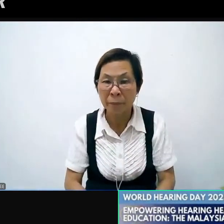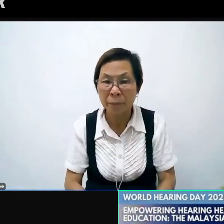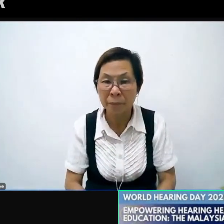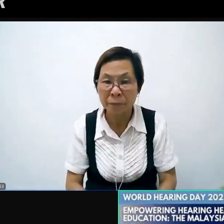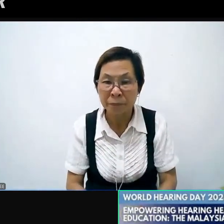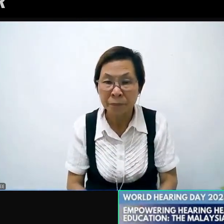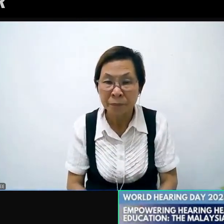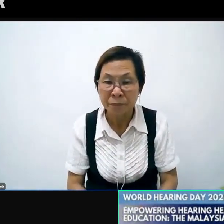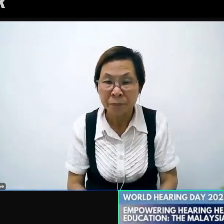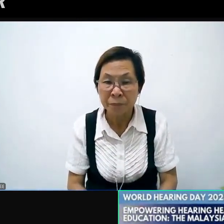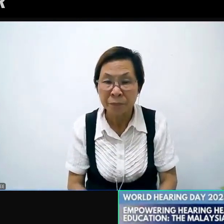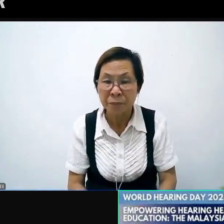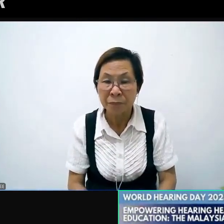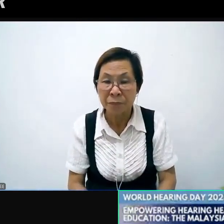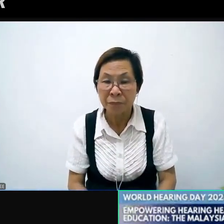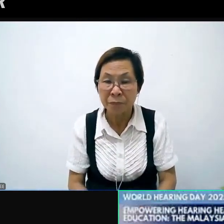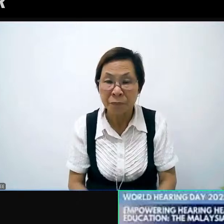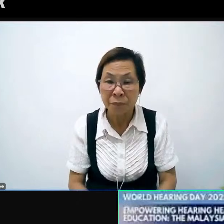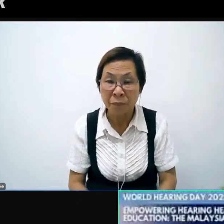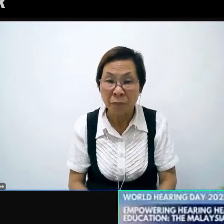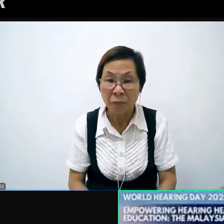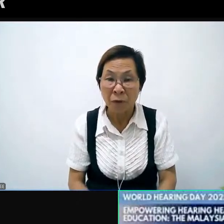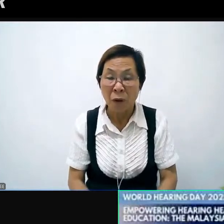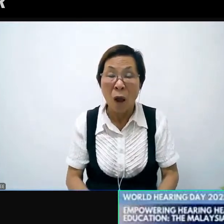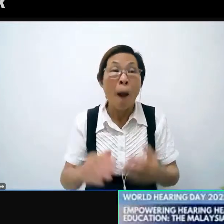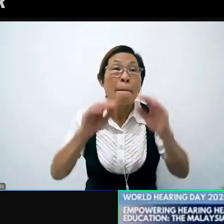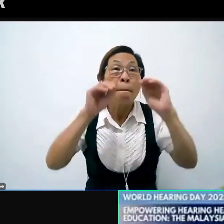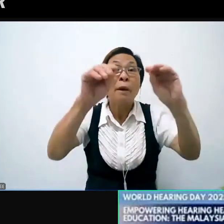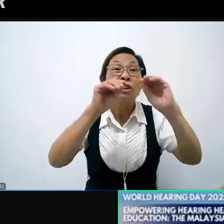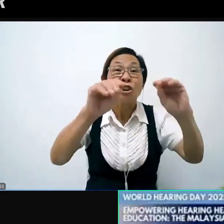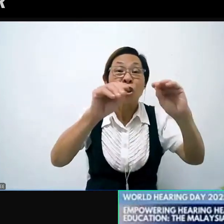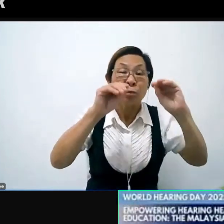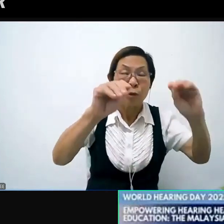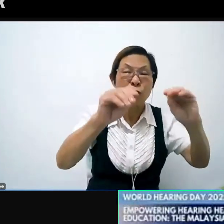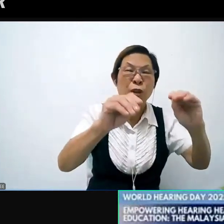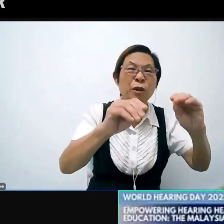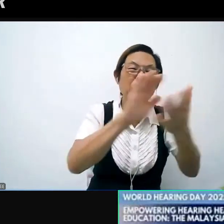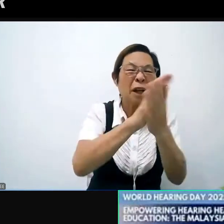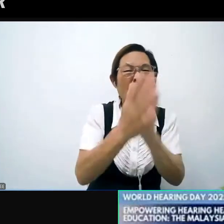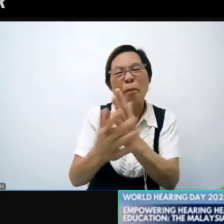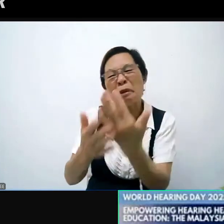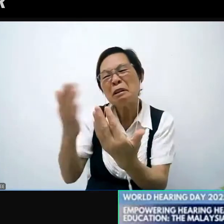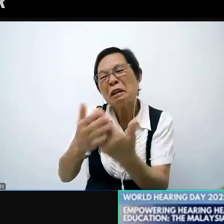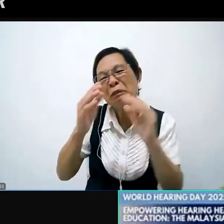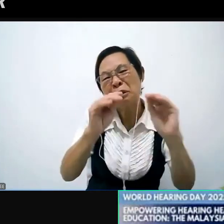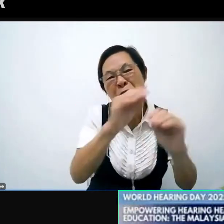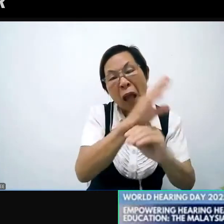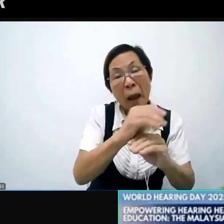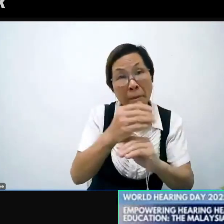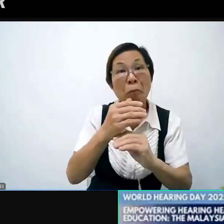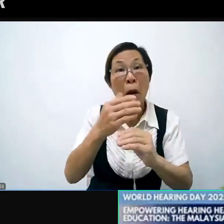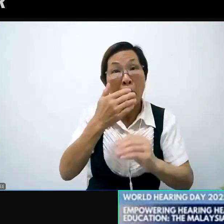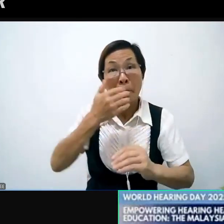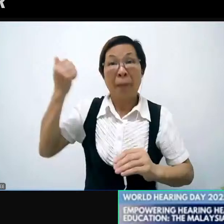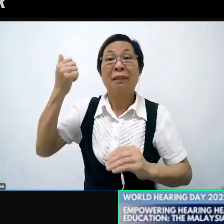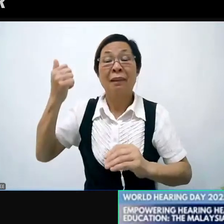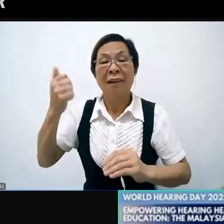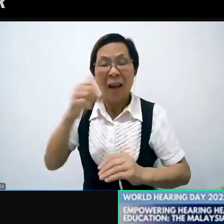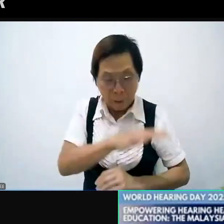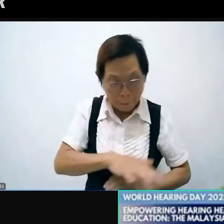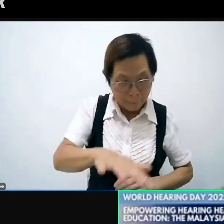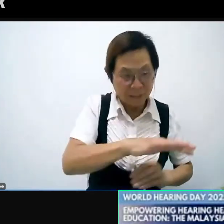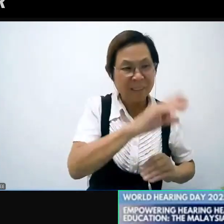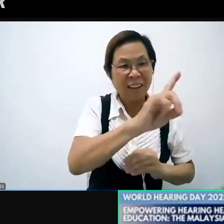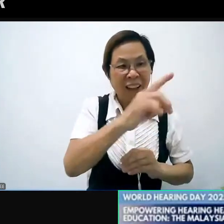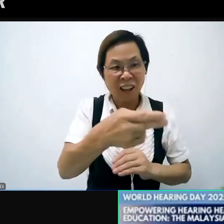Okay, the teaching become more easier and also effective among this group of